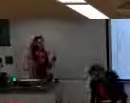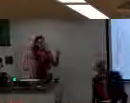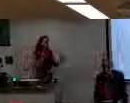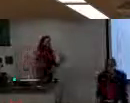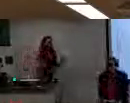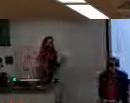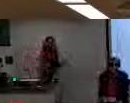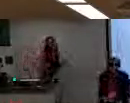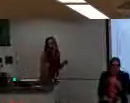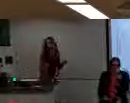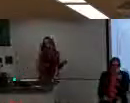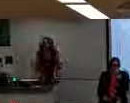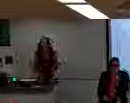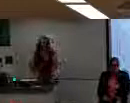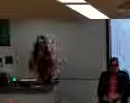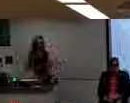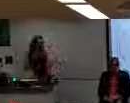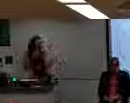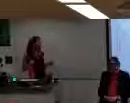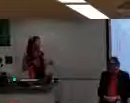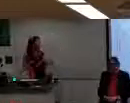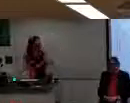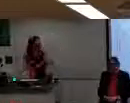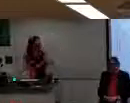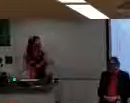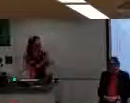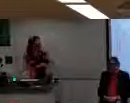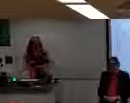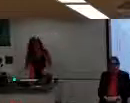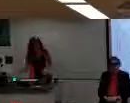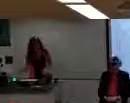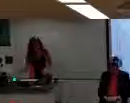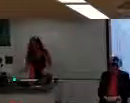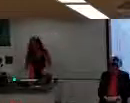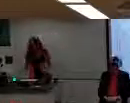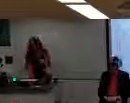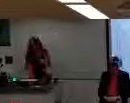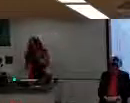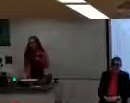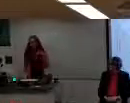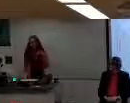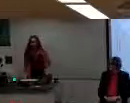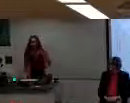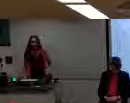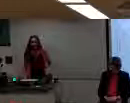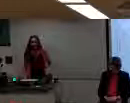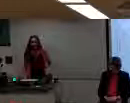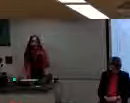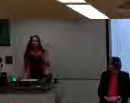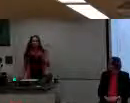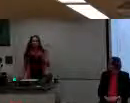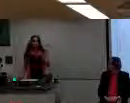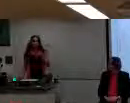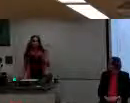of explorers of this wild west of virtual reality and digital technologies, that they are